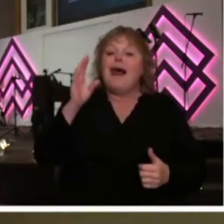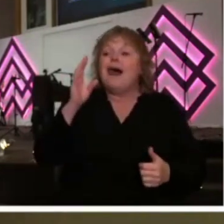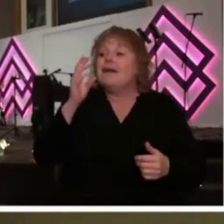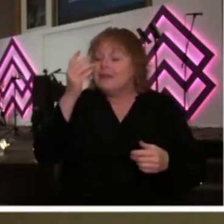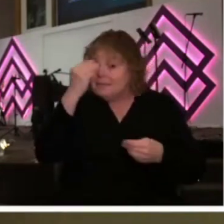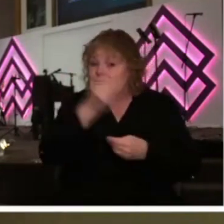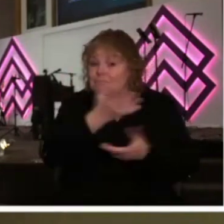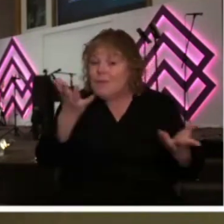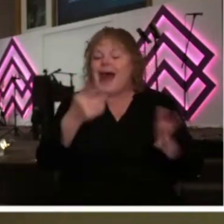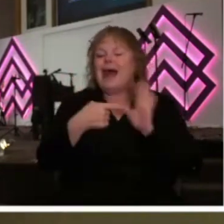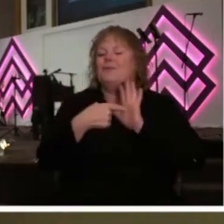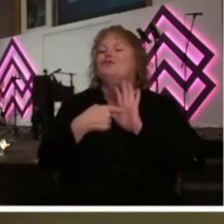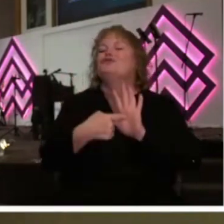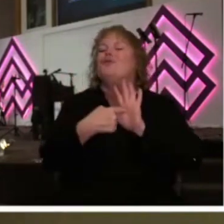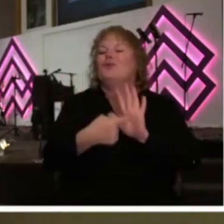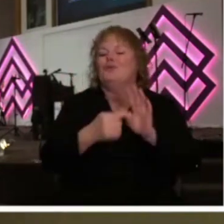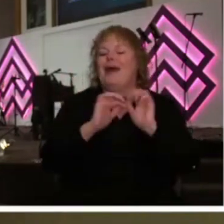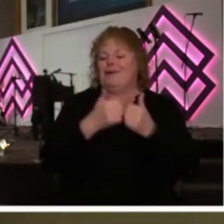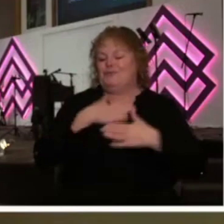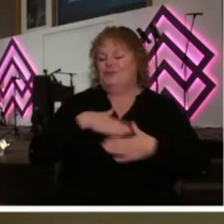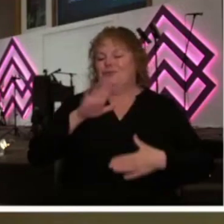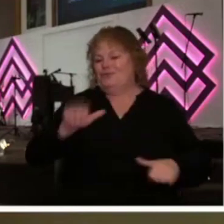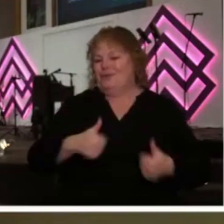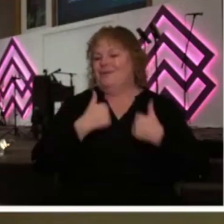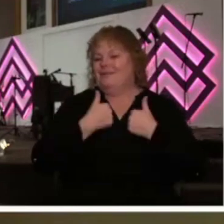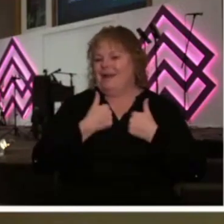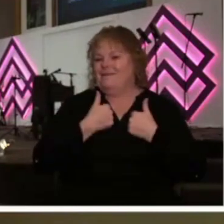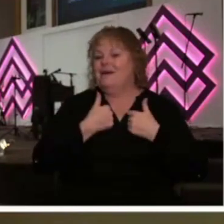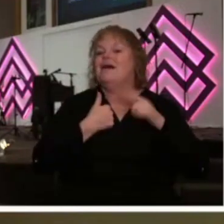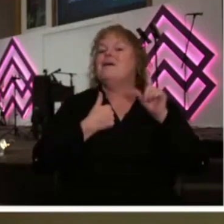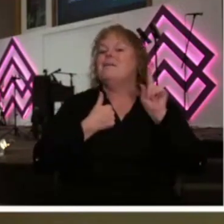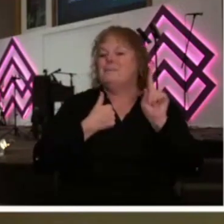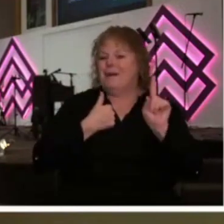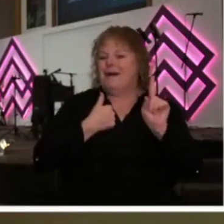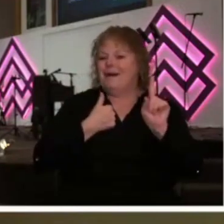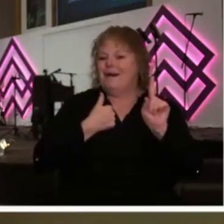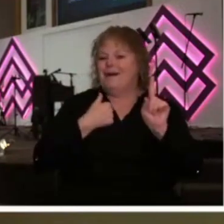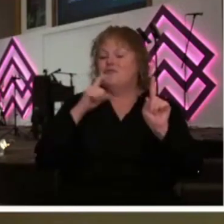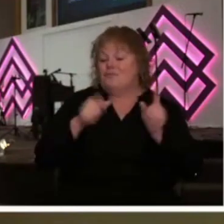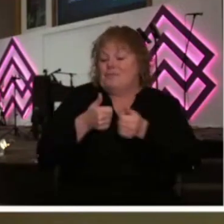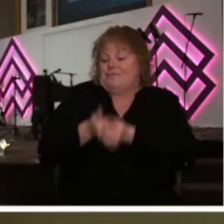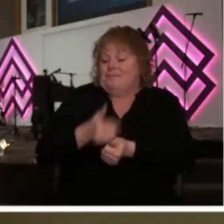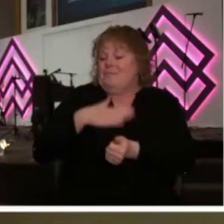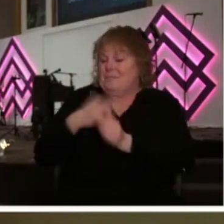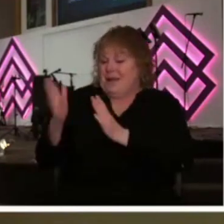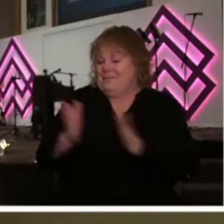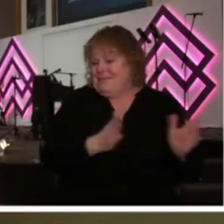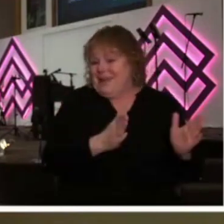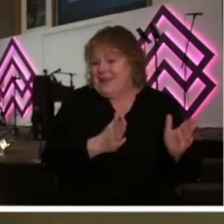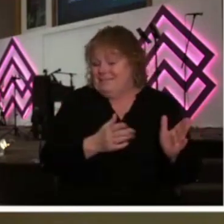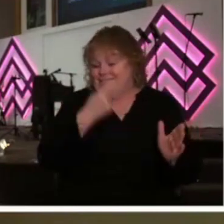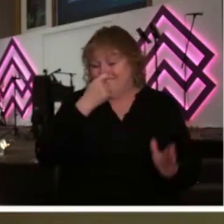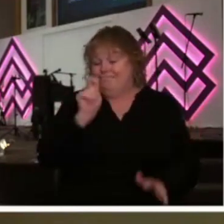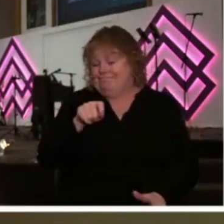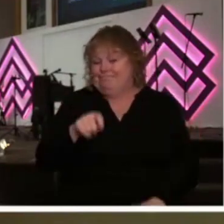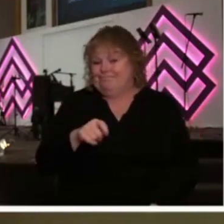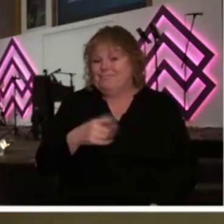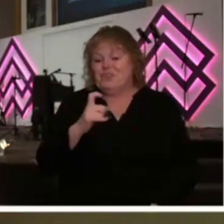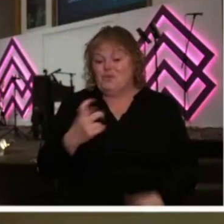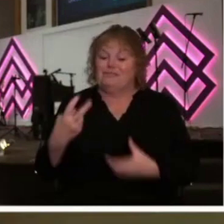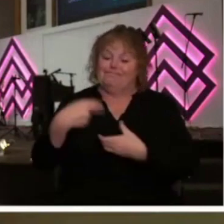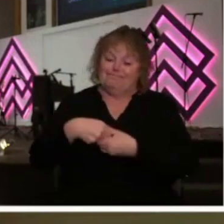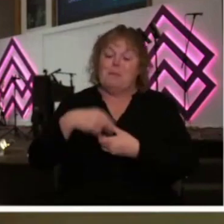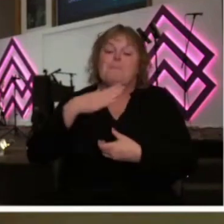you how to enjoy life. But you have to do things my way. You have to step into